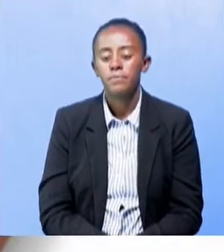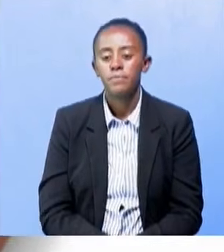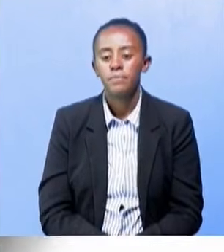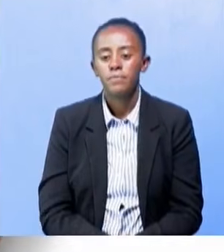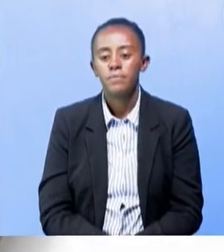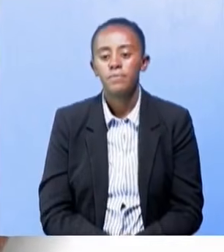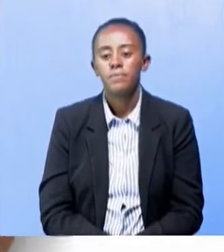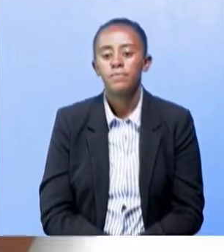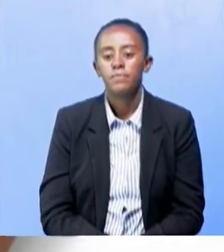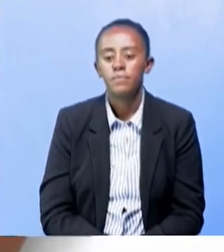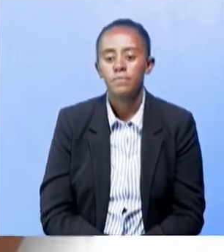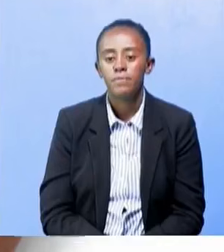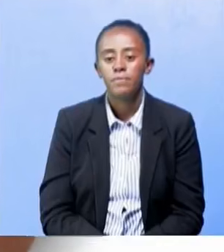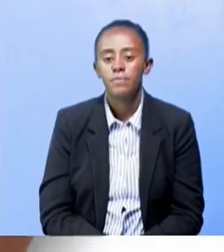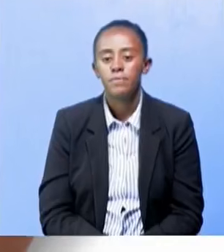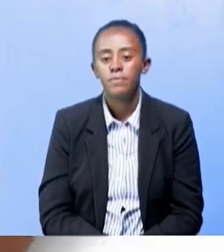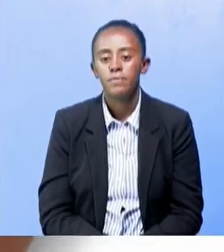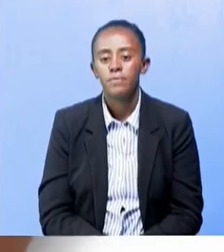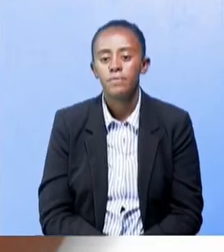And waits for them